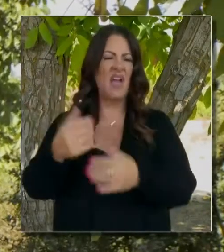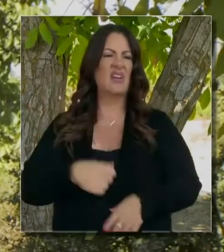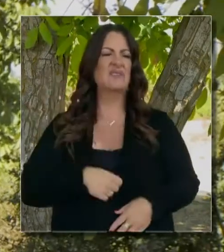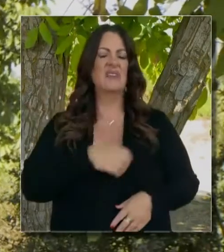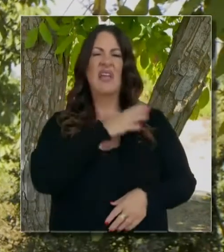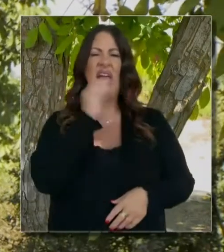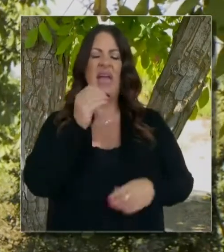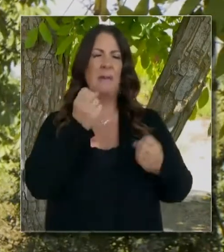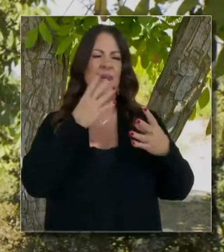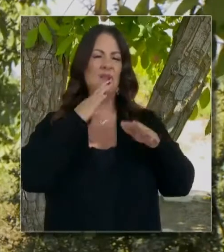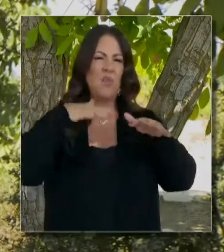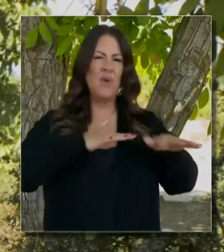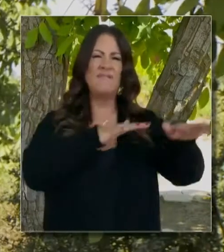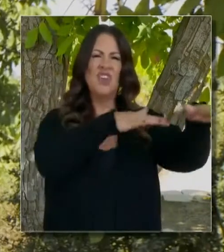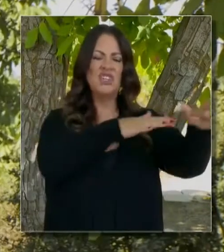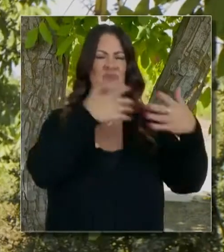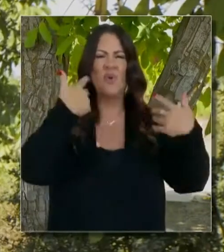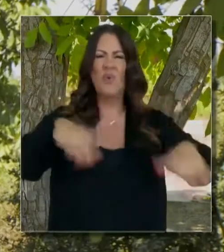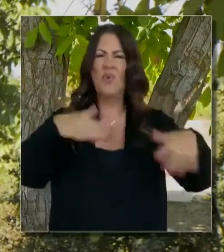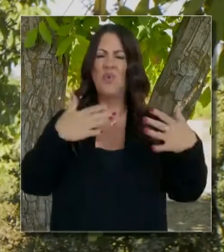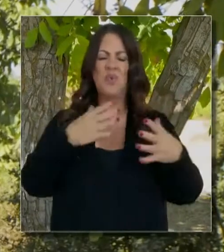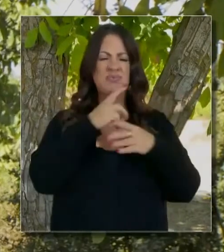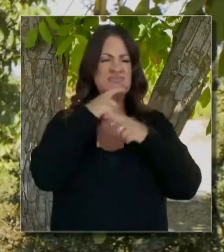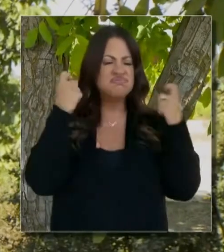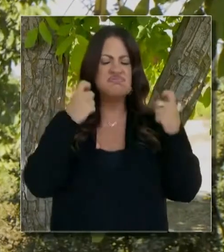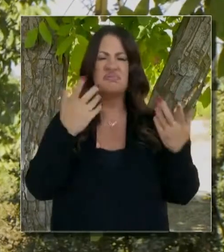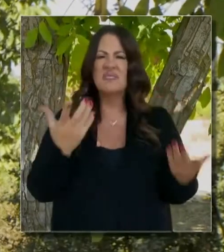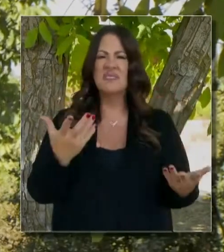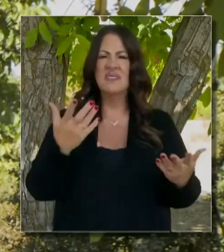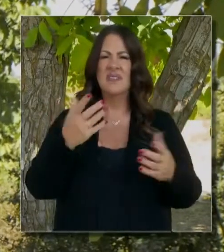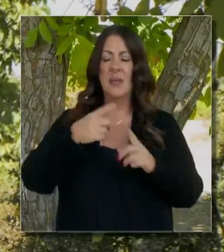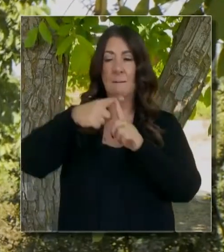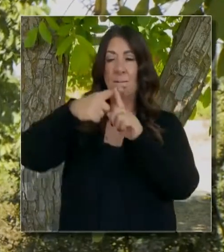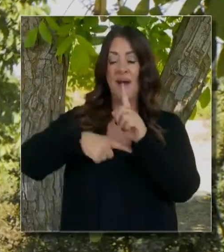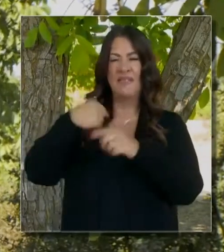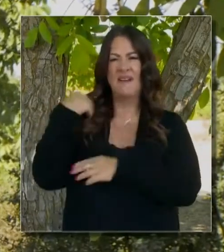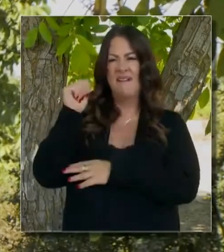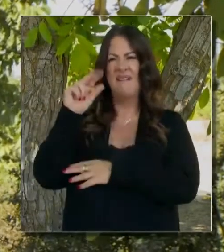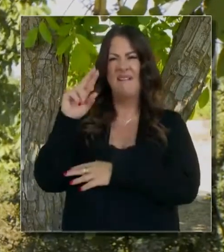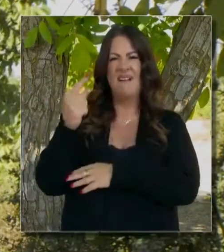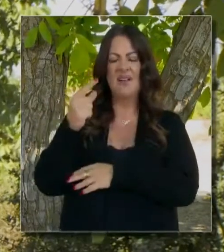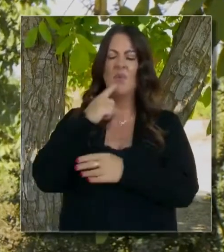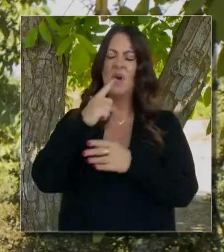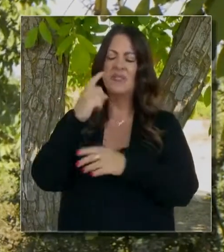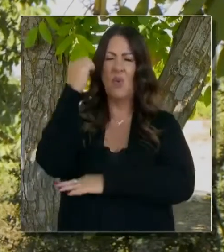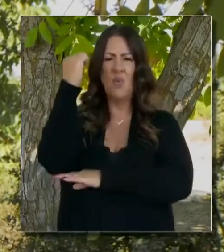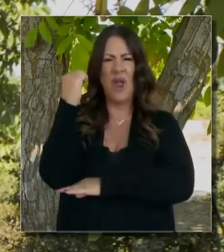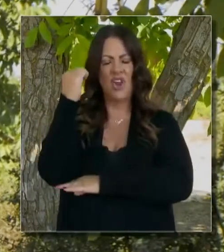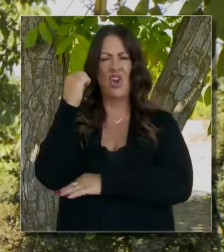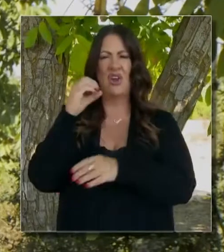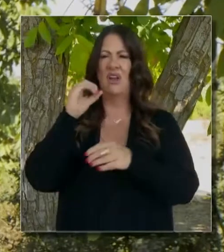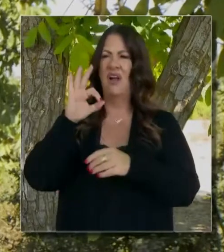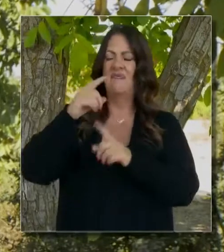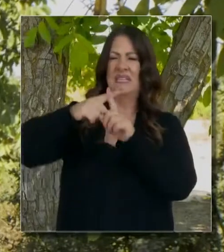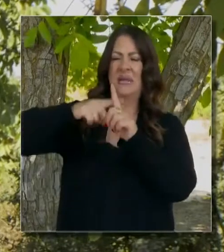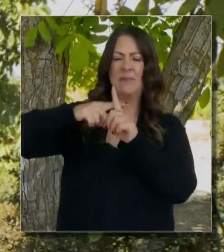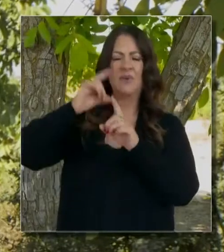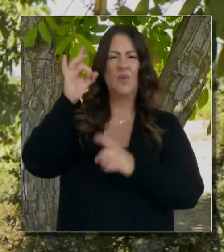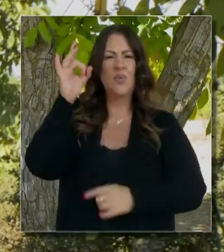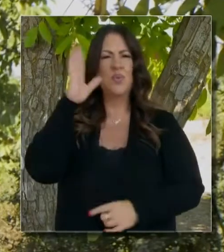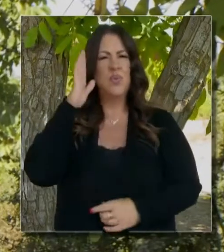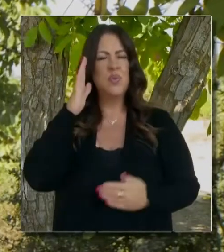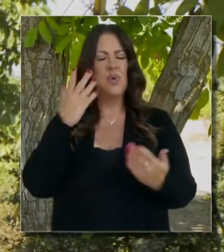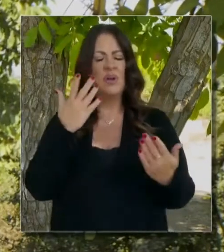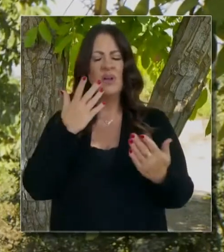never experienced in the past. The hottest August in recorded history that we just experienced here in the state of California. The hottest